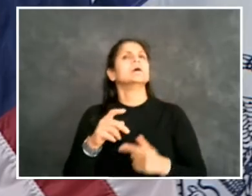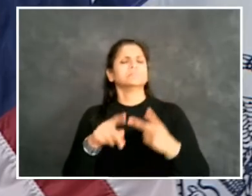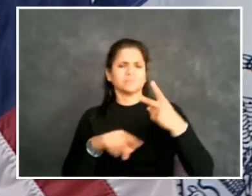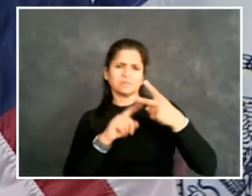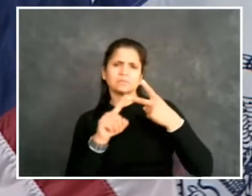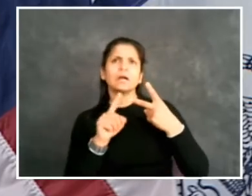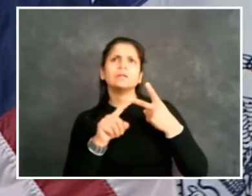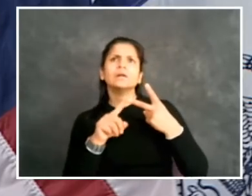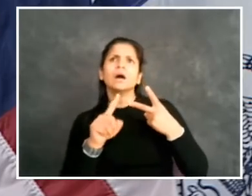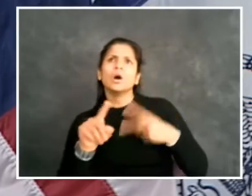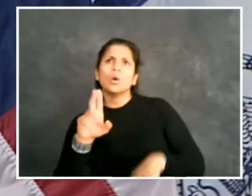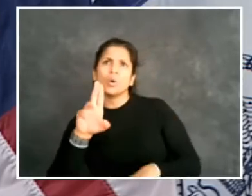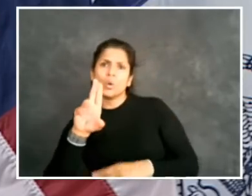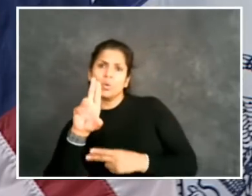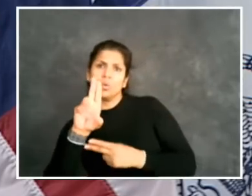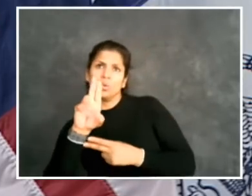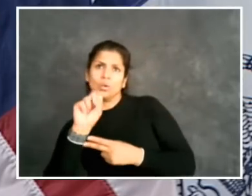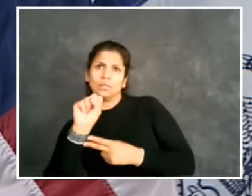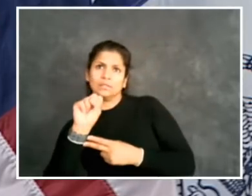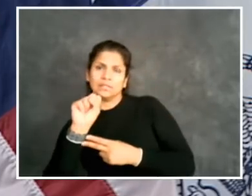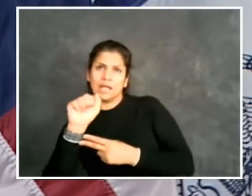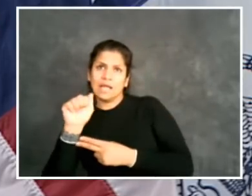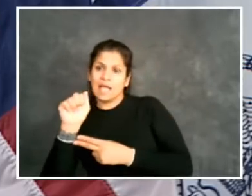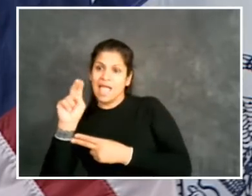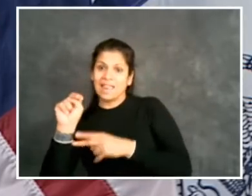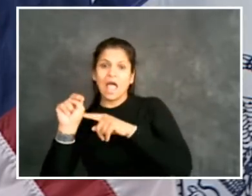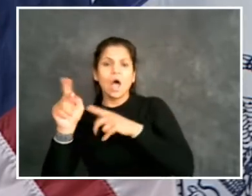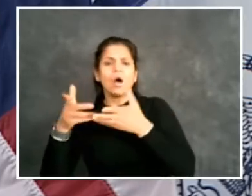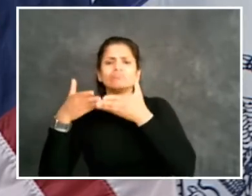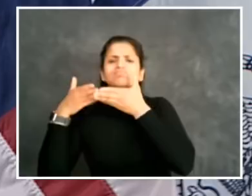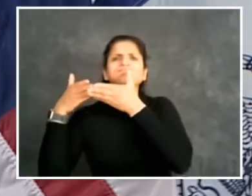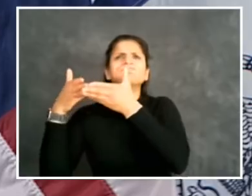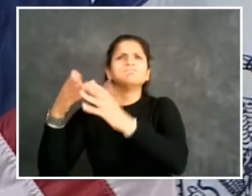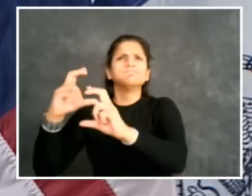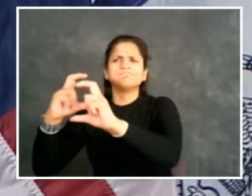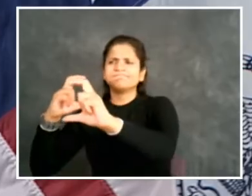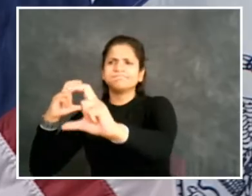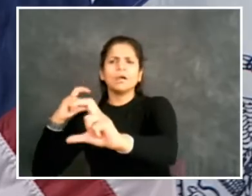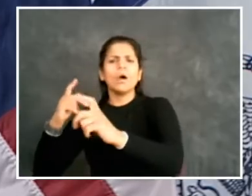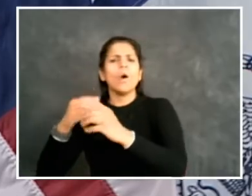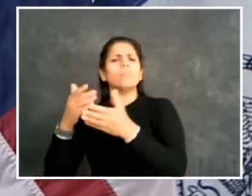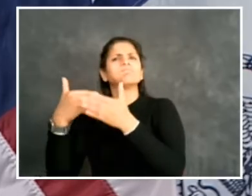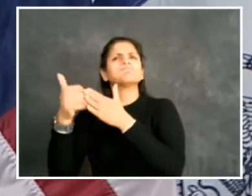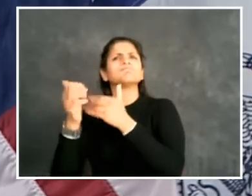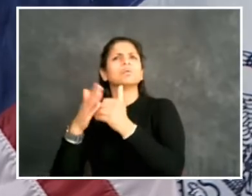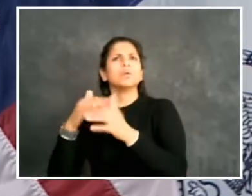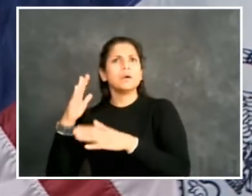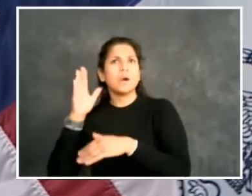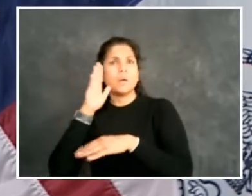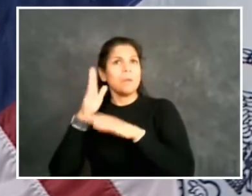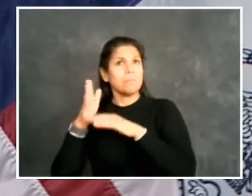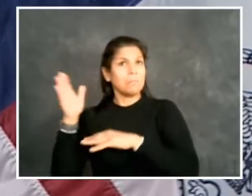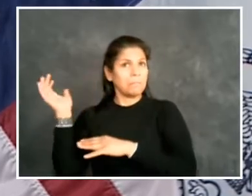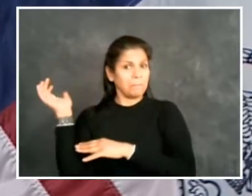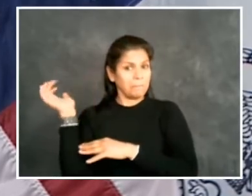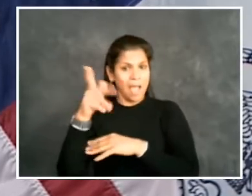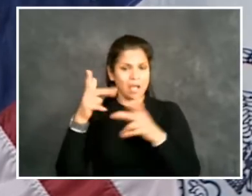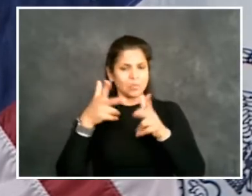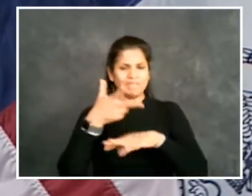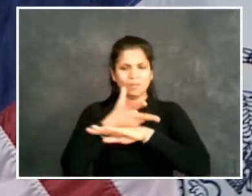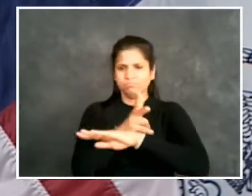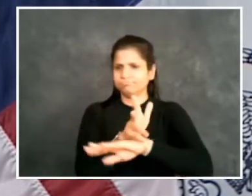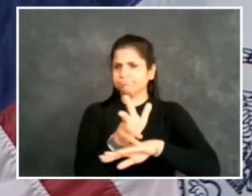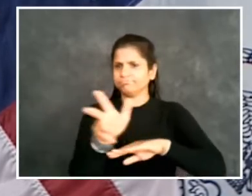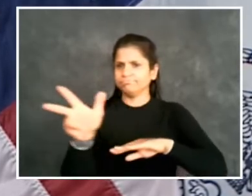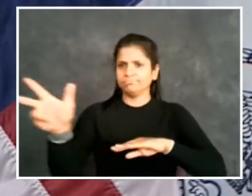they've been filming dying patients and using them in their fundraising ads on television and online and proselytizing for their religion while caring